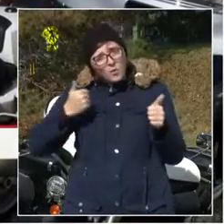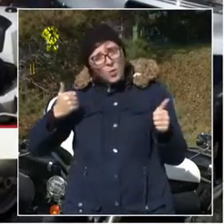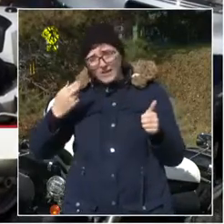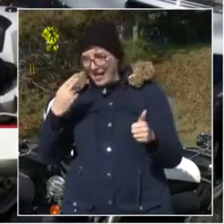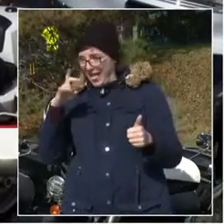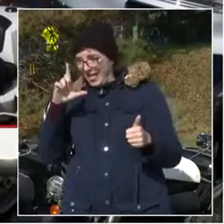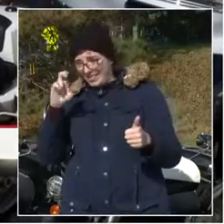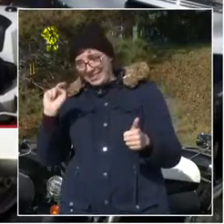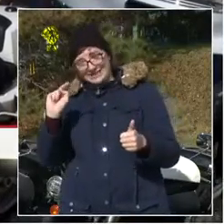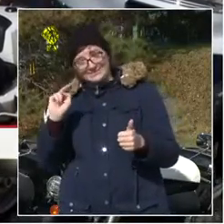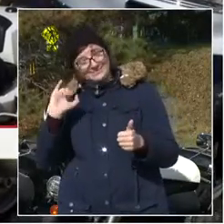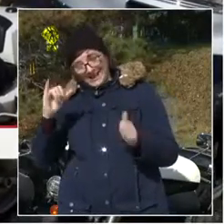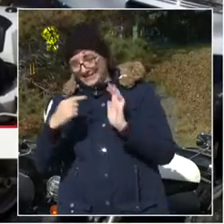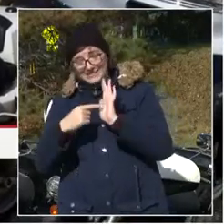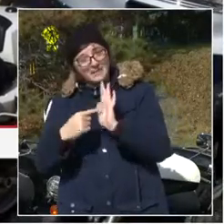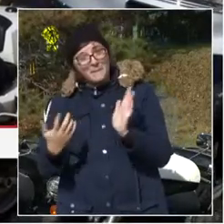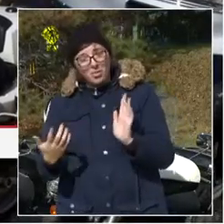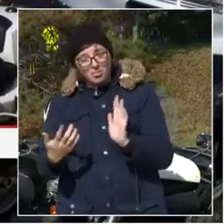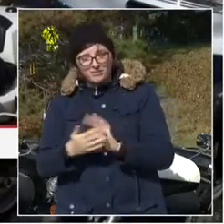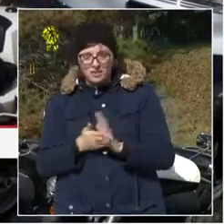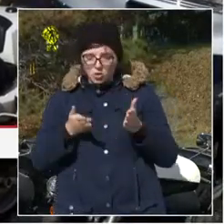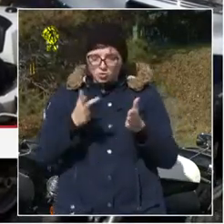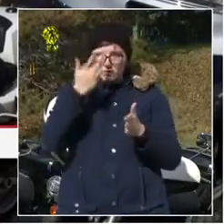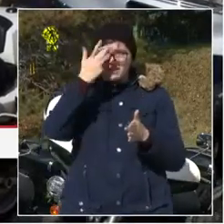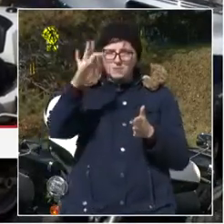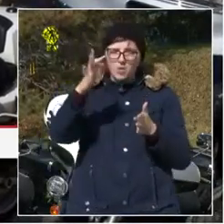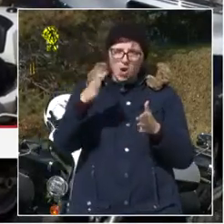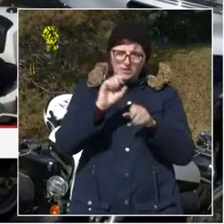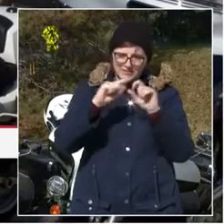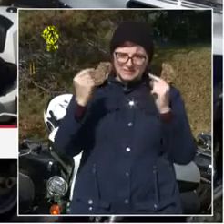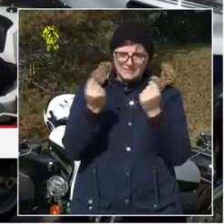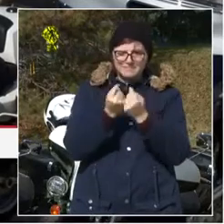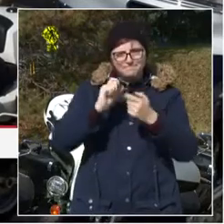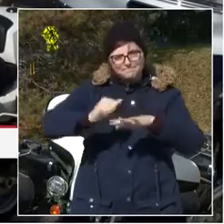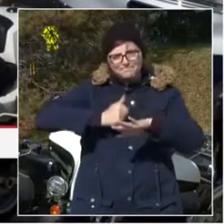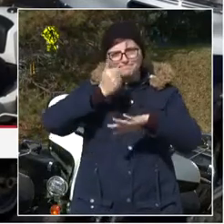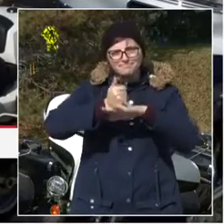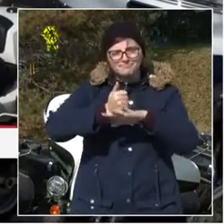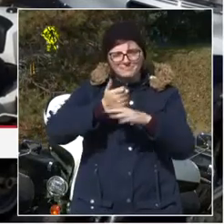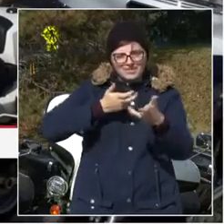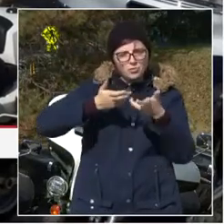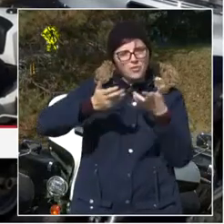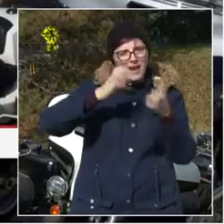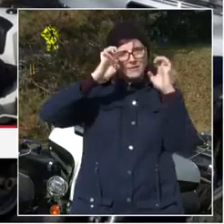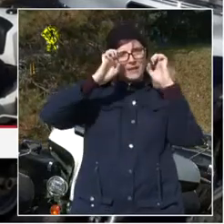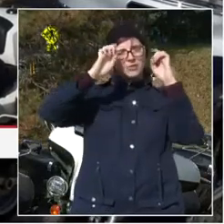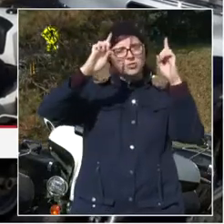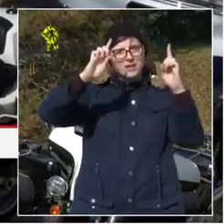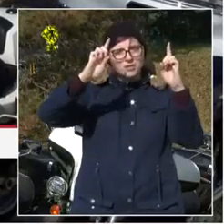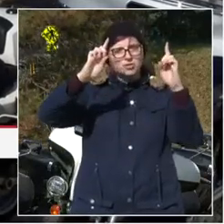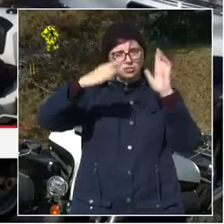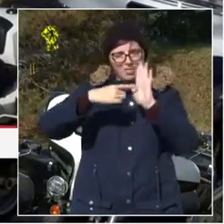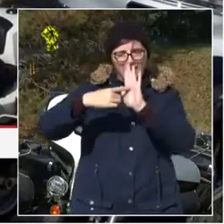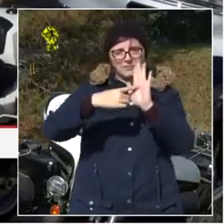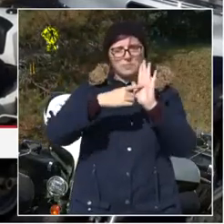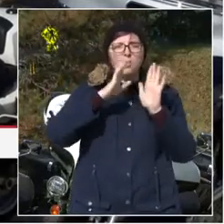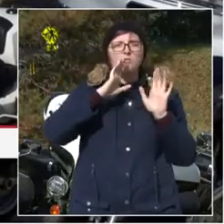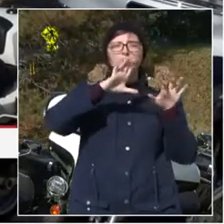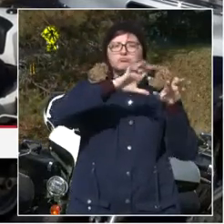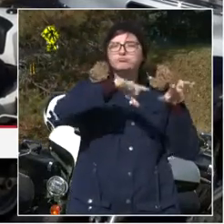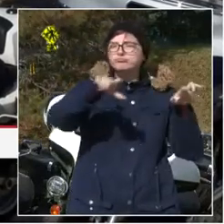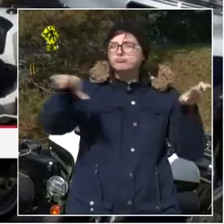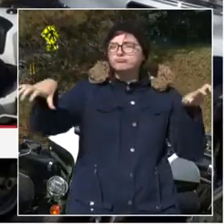them. And the Street Smart team put together an interactive educational exhibit, which will be traveling around the